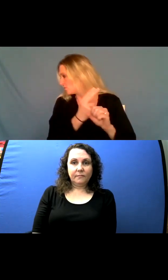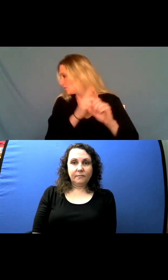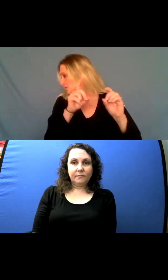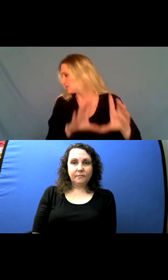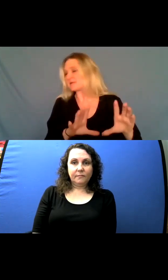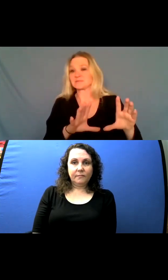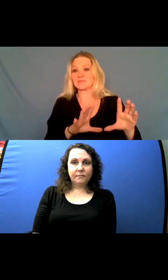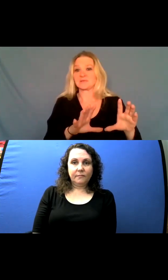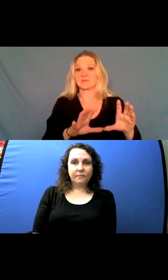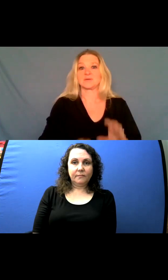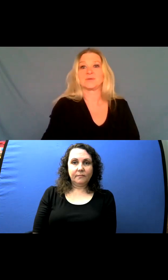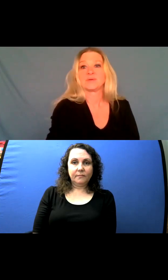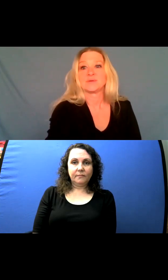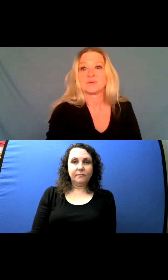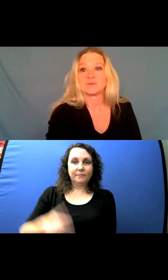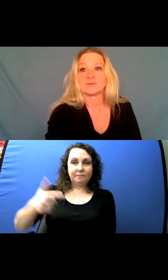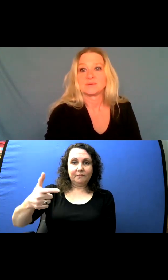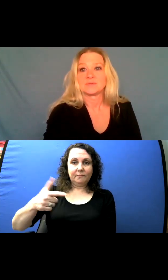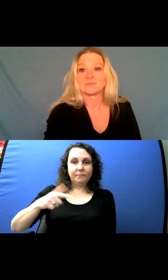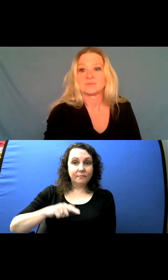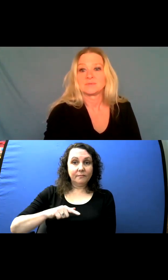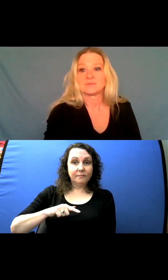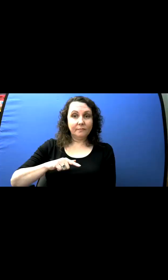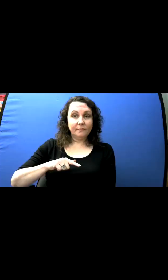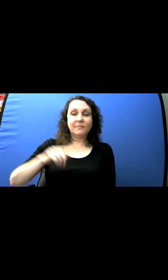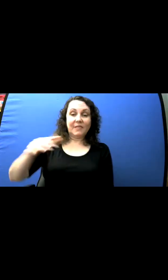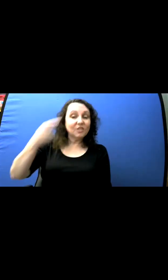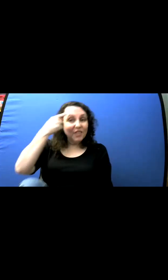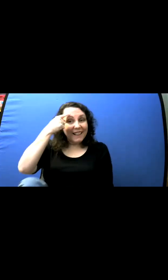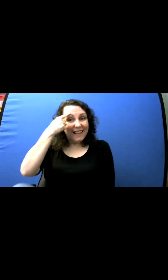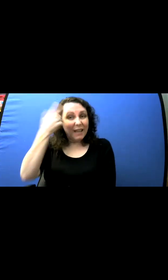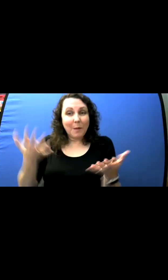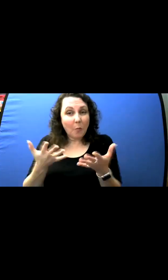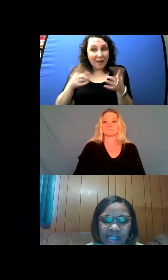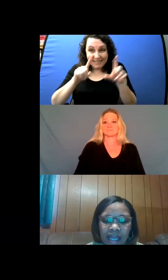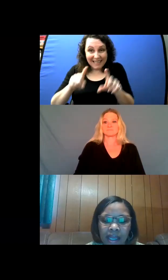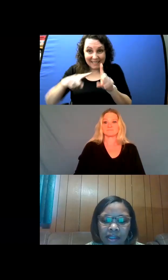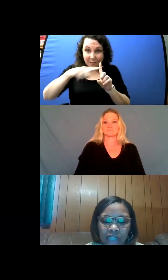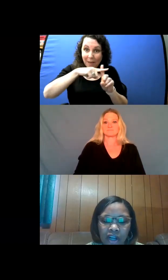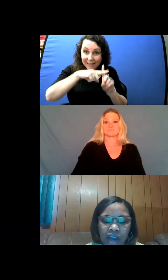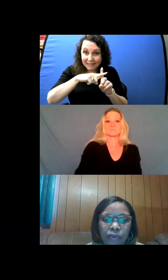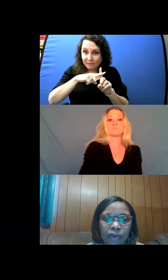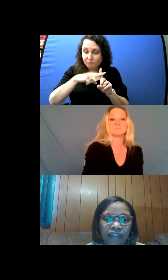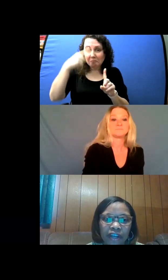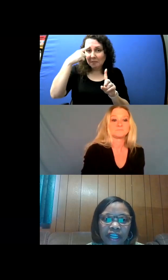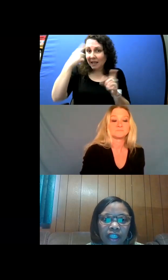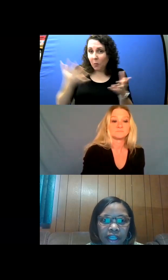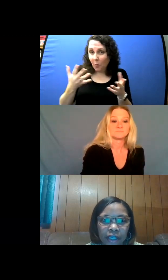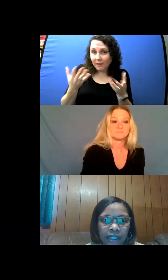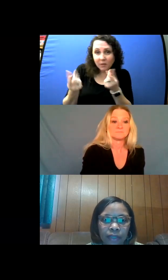policy, they should consider the following. They should do things such as start off with a